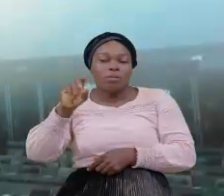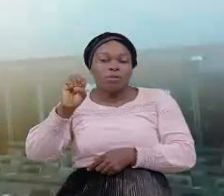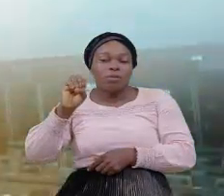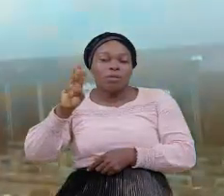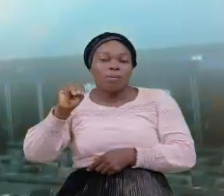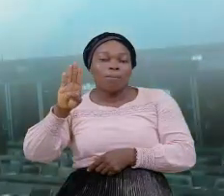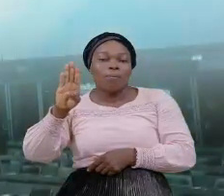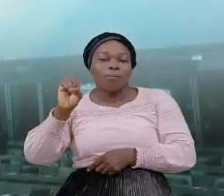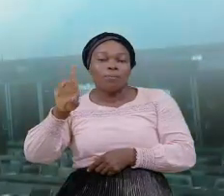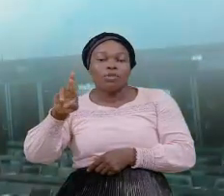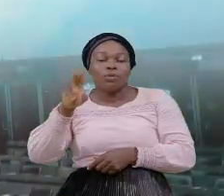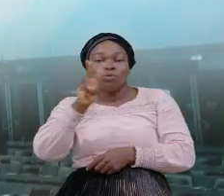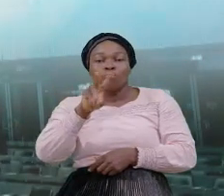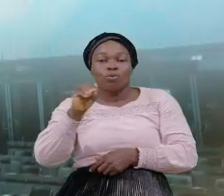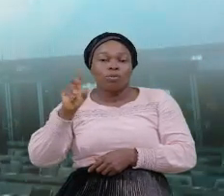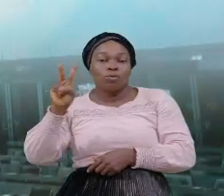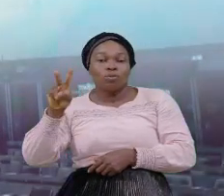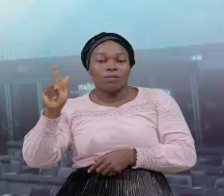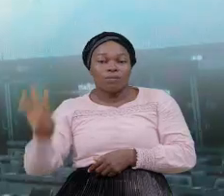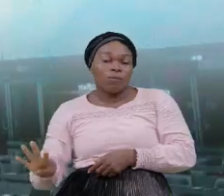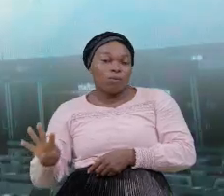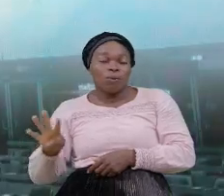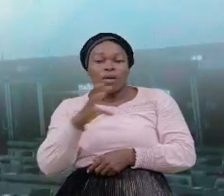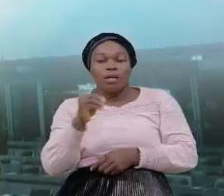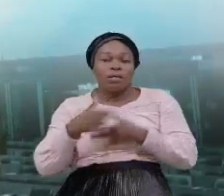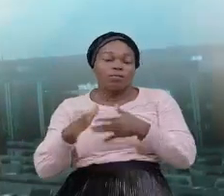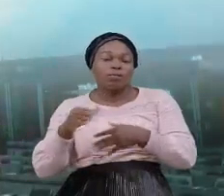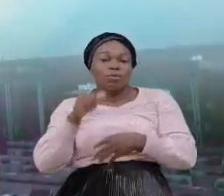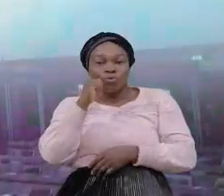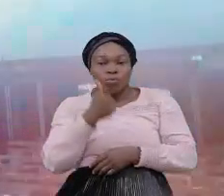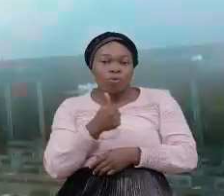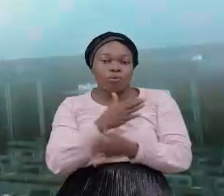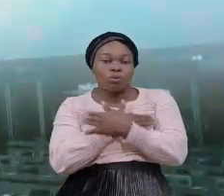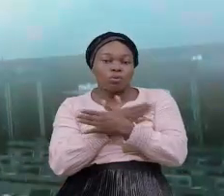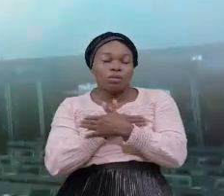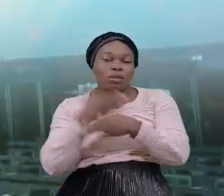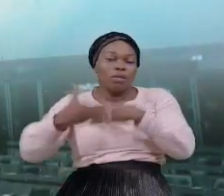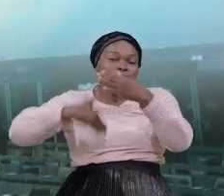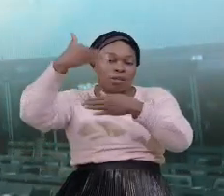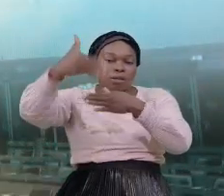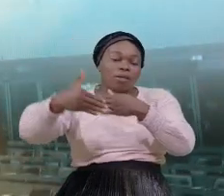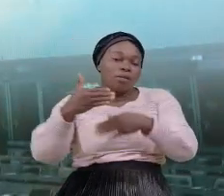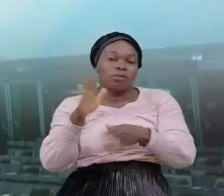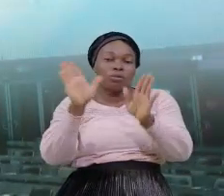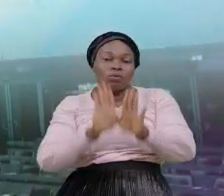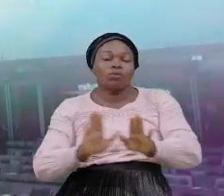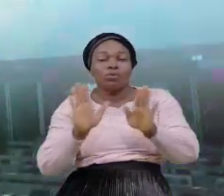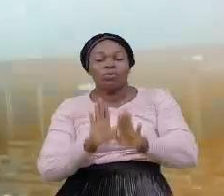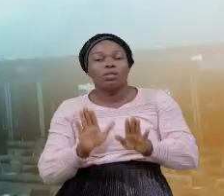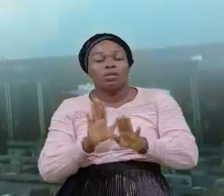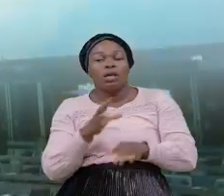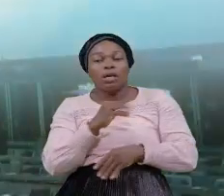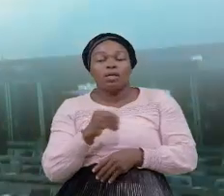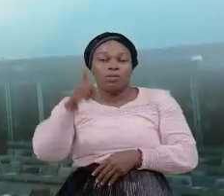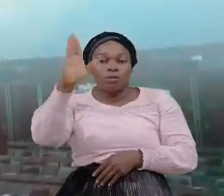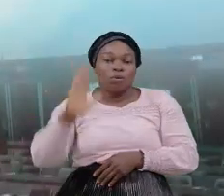2024. That is after tomorrow Sunday, the next Sunday. The Lord God will bless you in